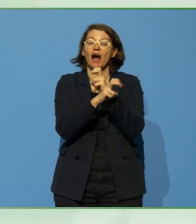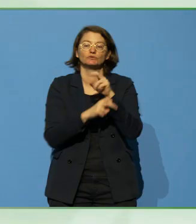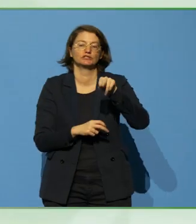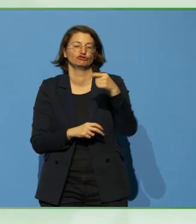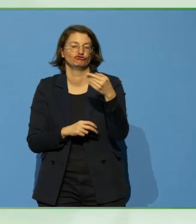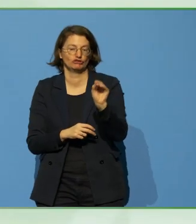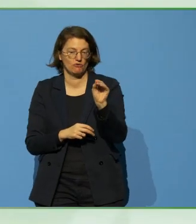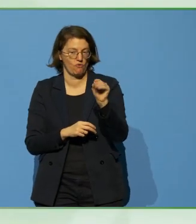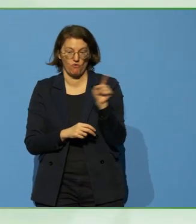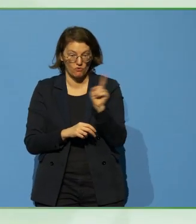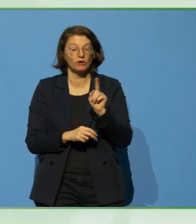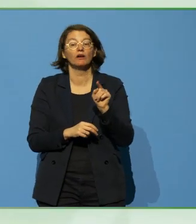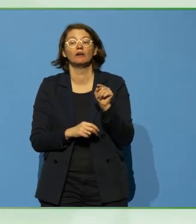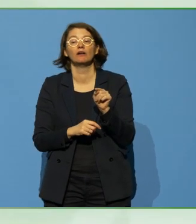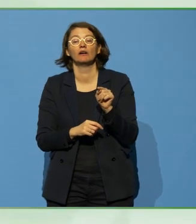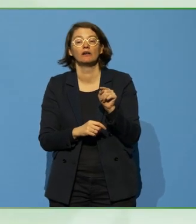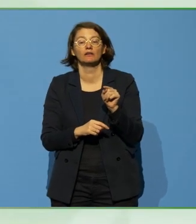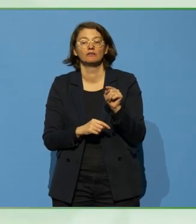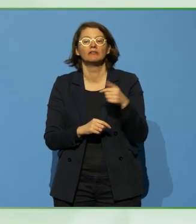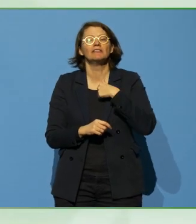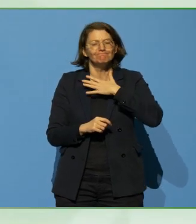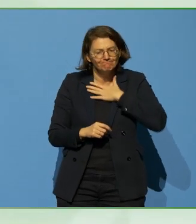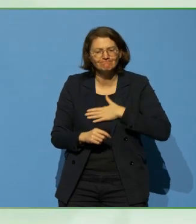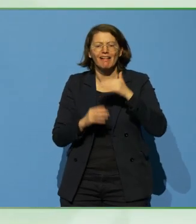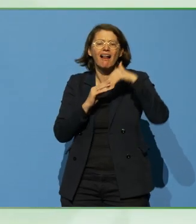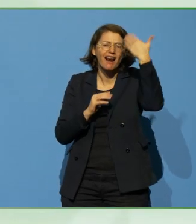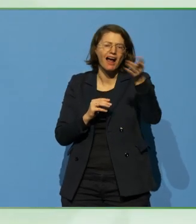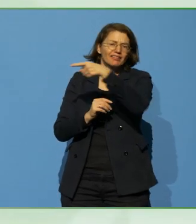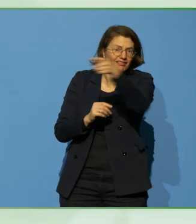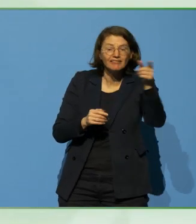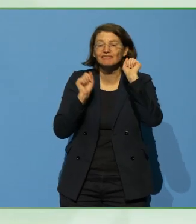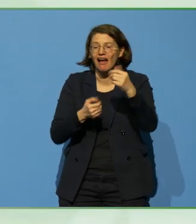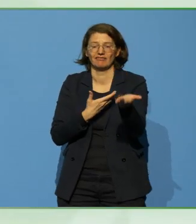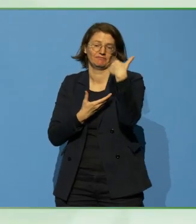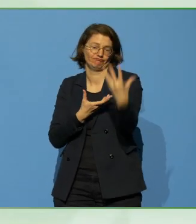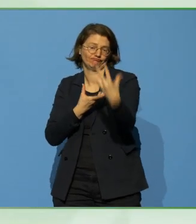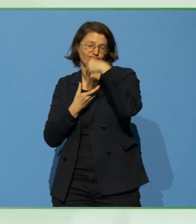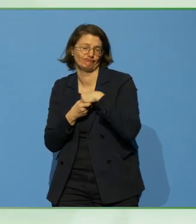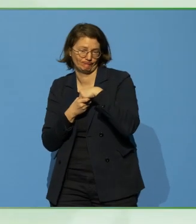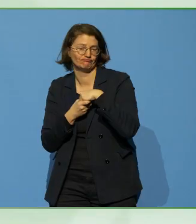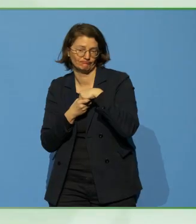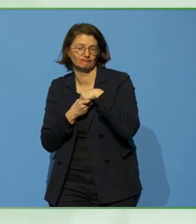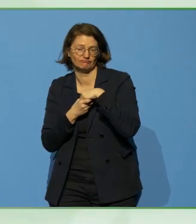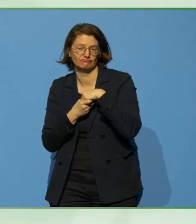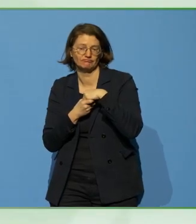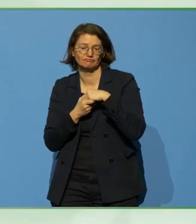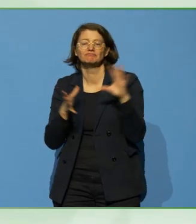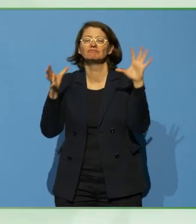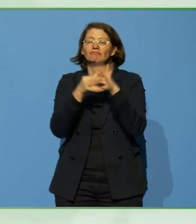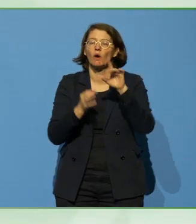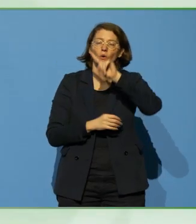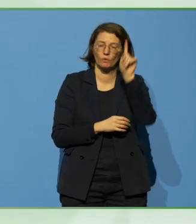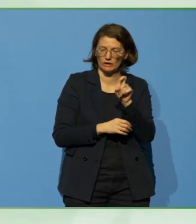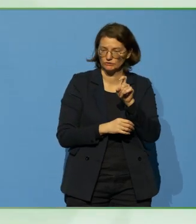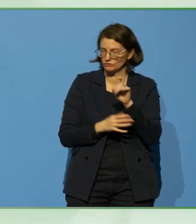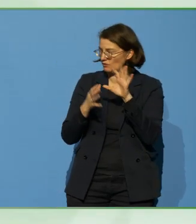the key feature, of course, is accessibility and availability. So there has to be a legal mandate, as Evelyn put